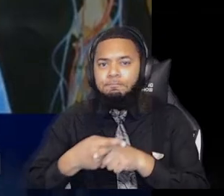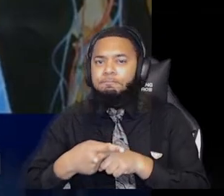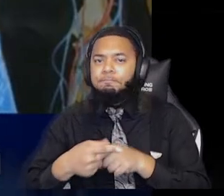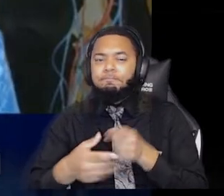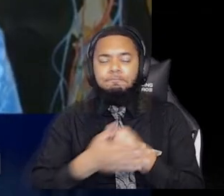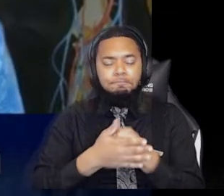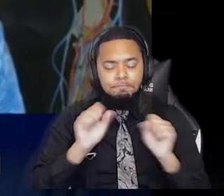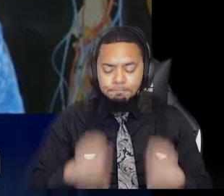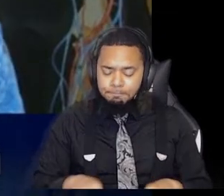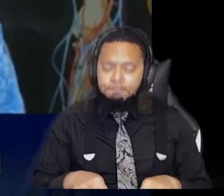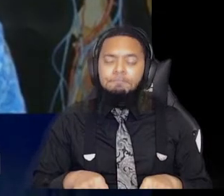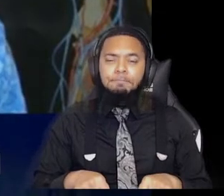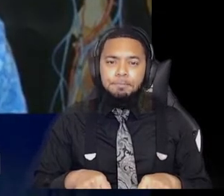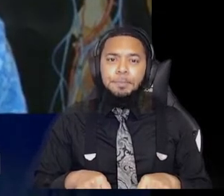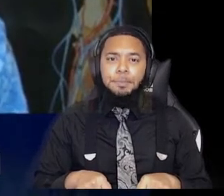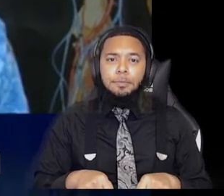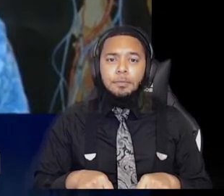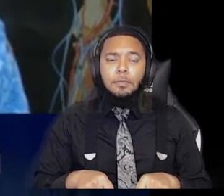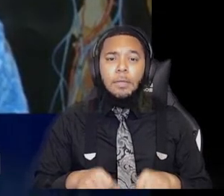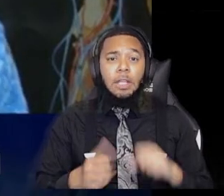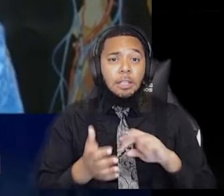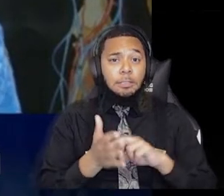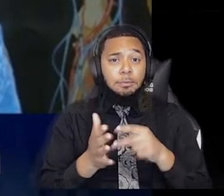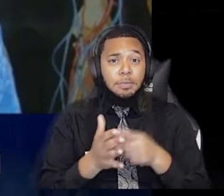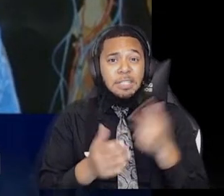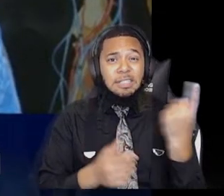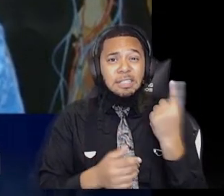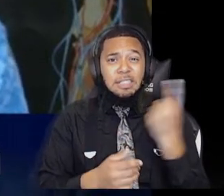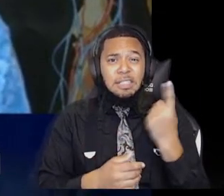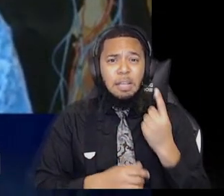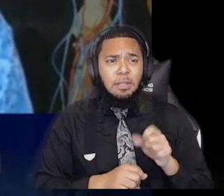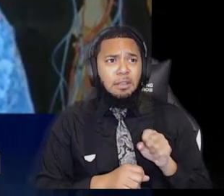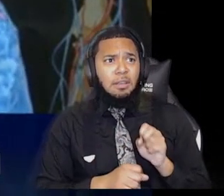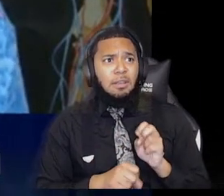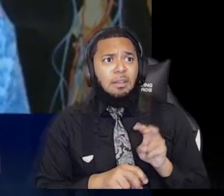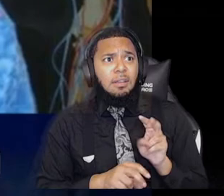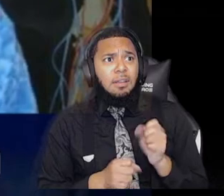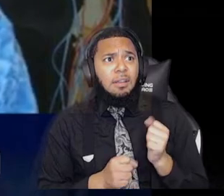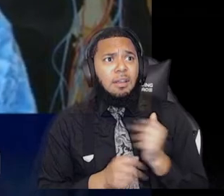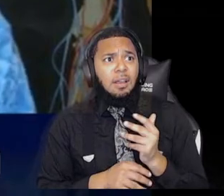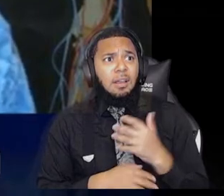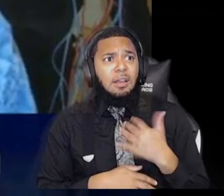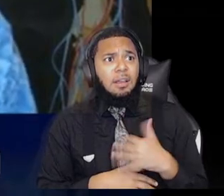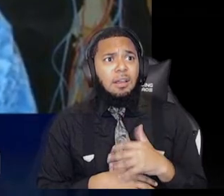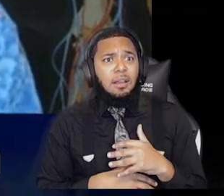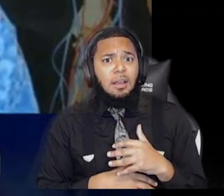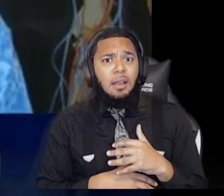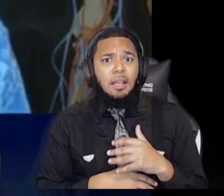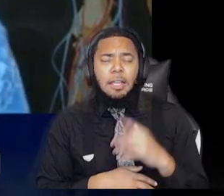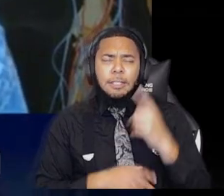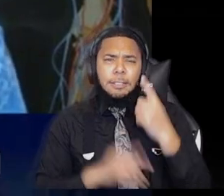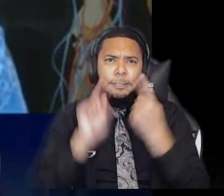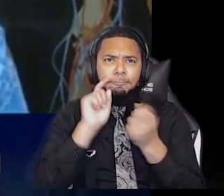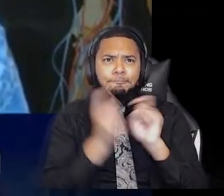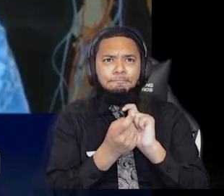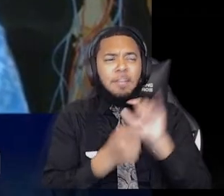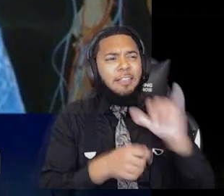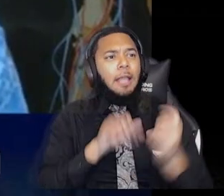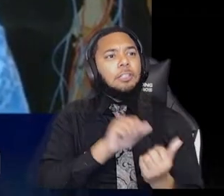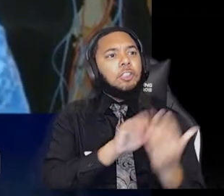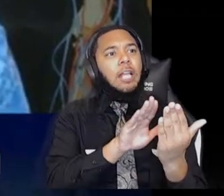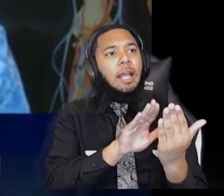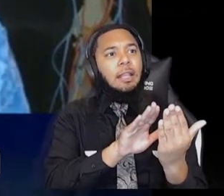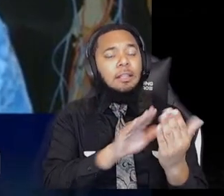And instead of looking at something as being very intimidating or kind of scary, look at it as a challenge. And if you don't do so well at